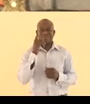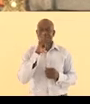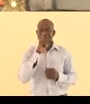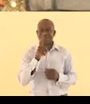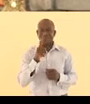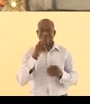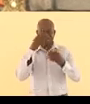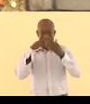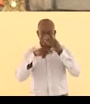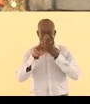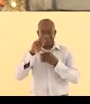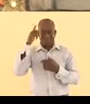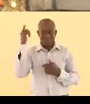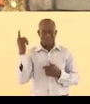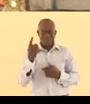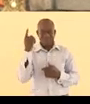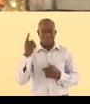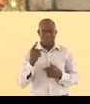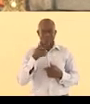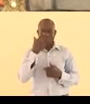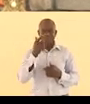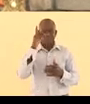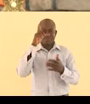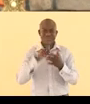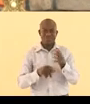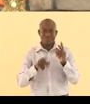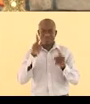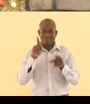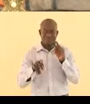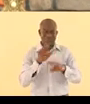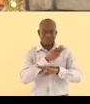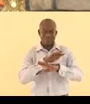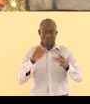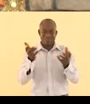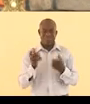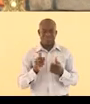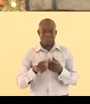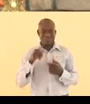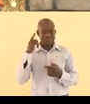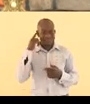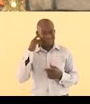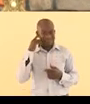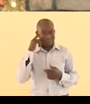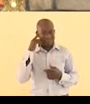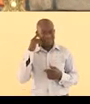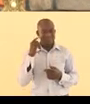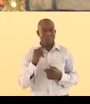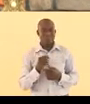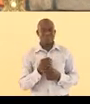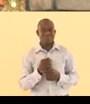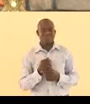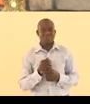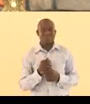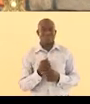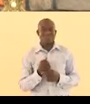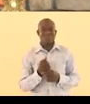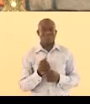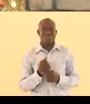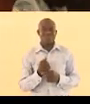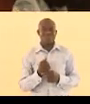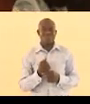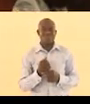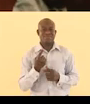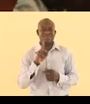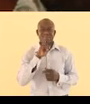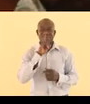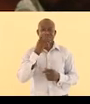The true prophet often says what people do not want to hear. The truth of God will often hurt the hearers because people